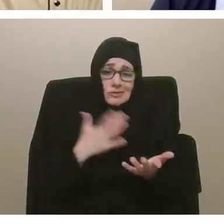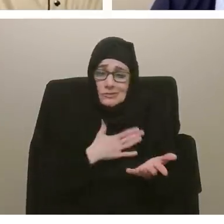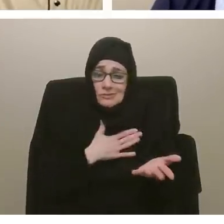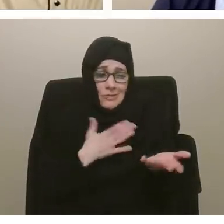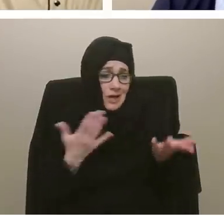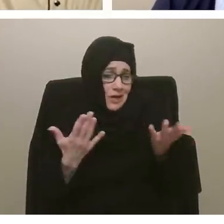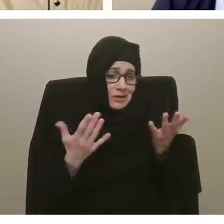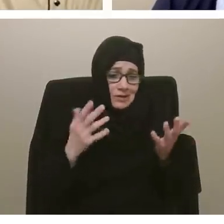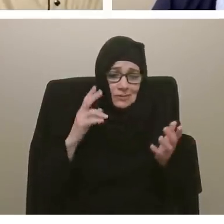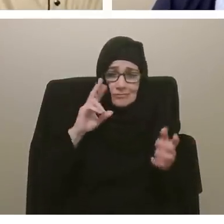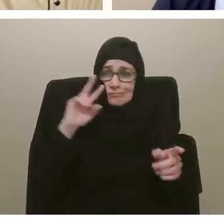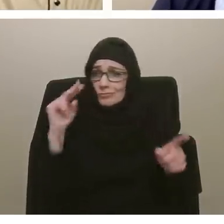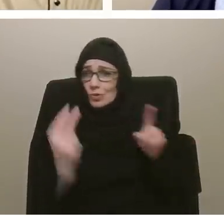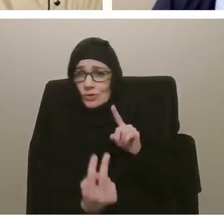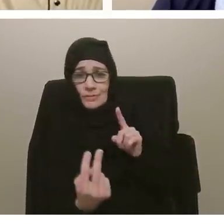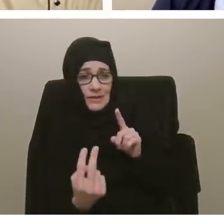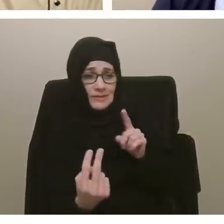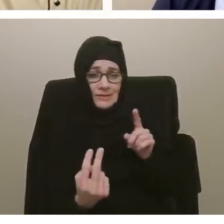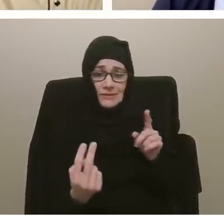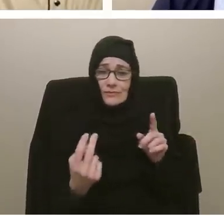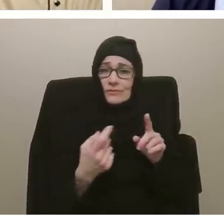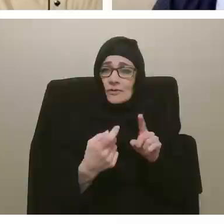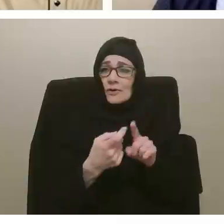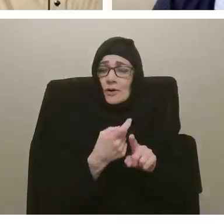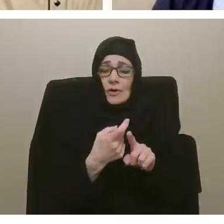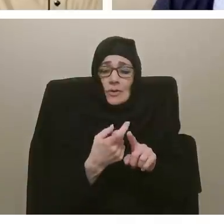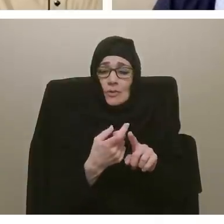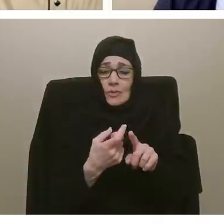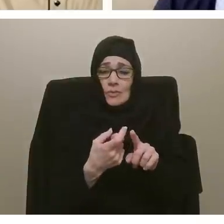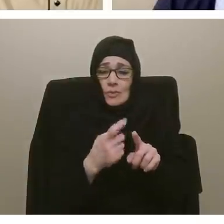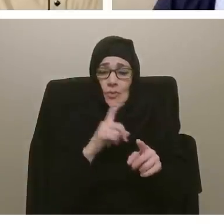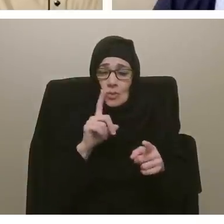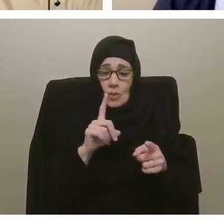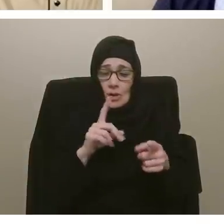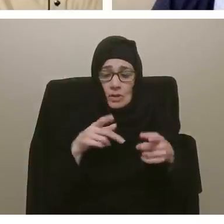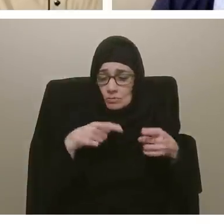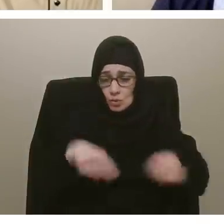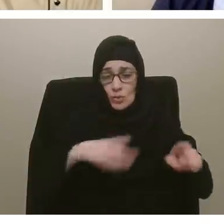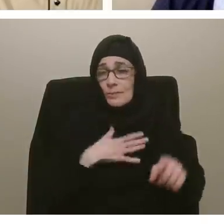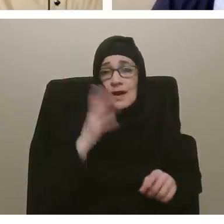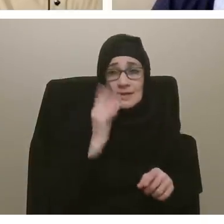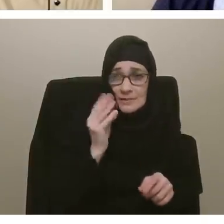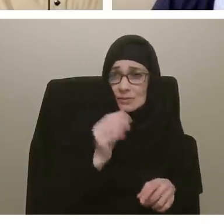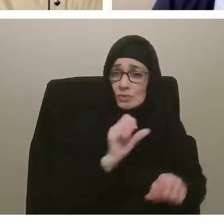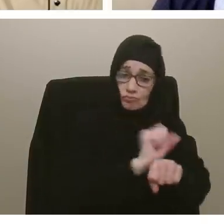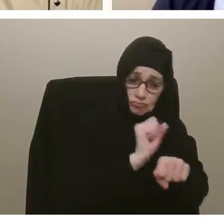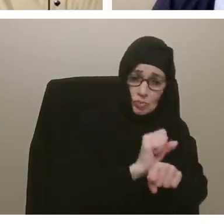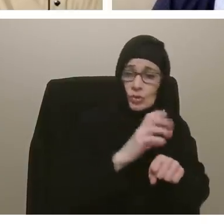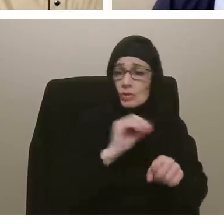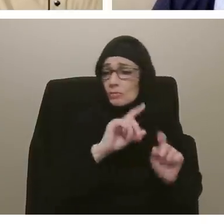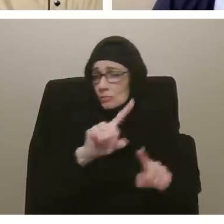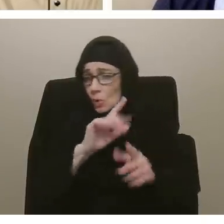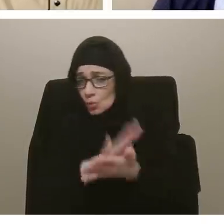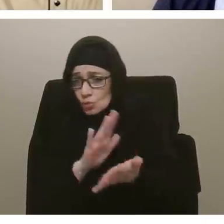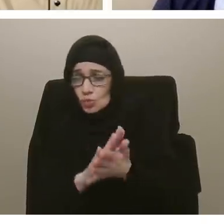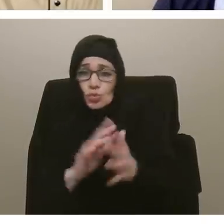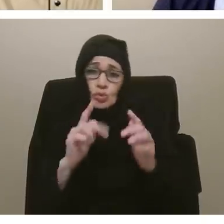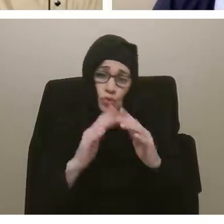the time that I've spent going to school, going to work, whatever, living in society, consuming media. And now maybe